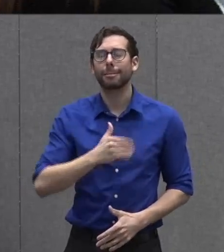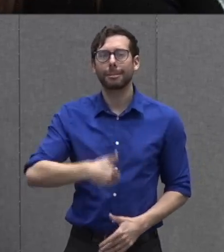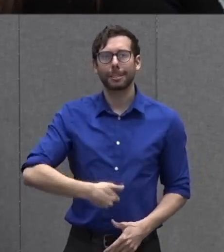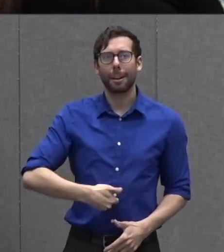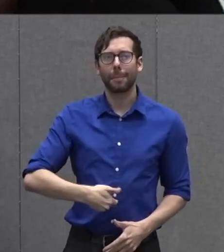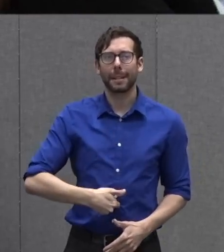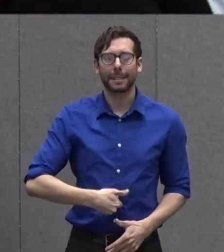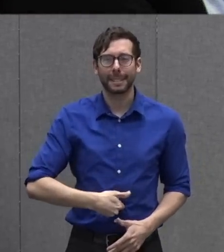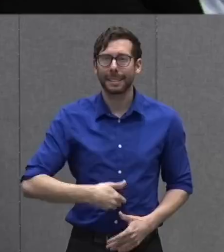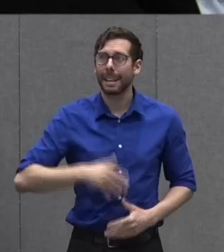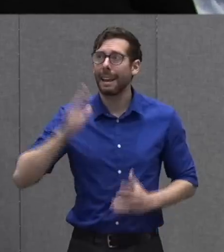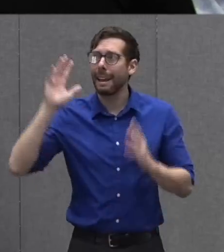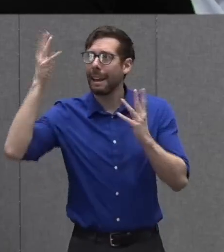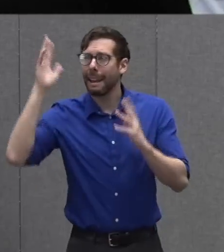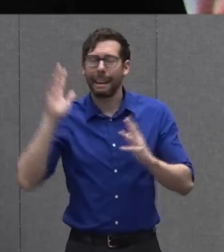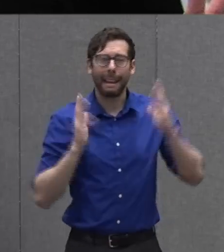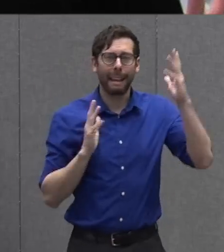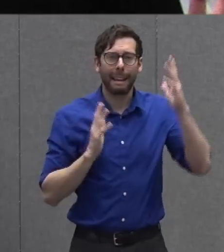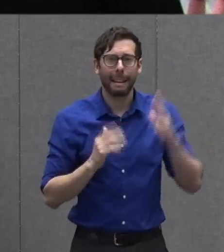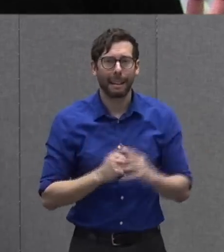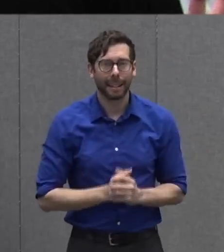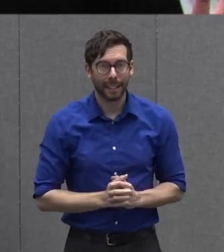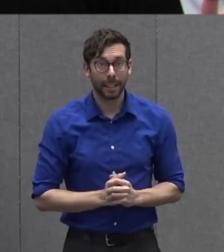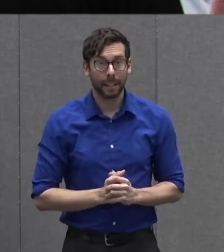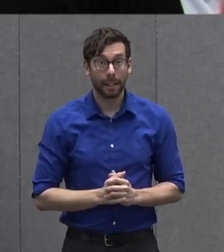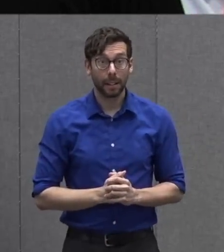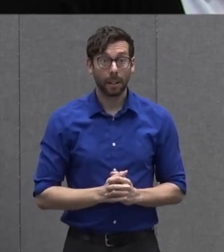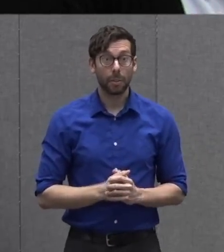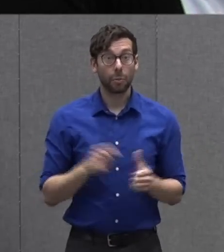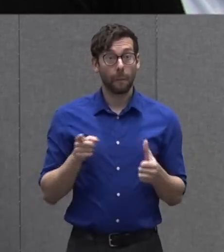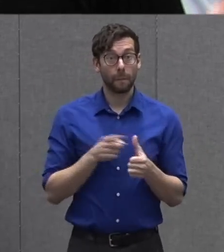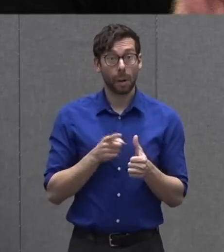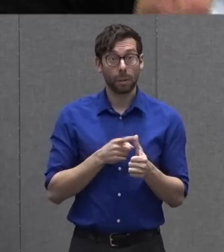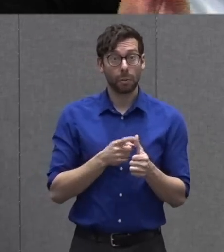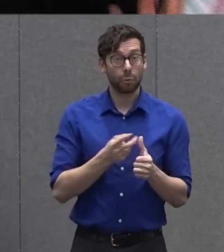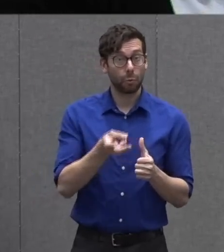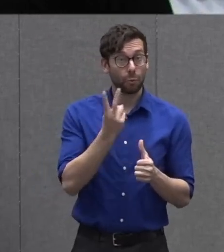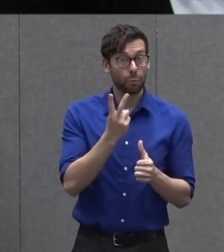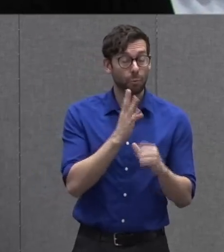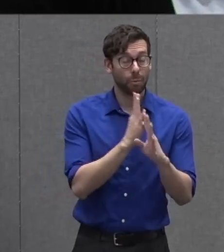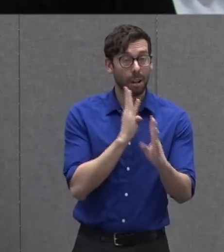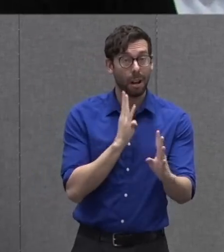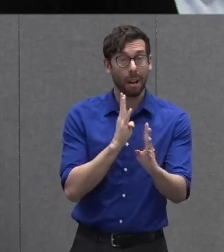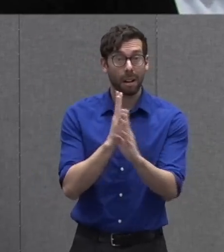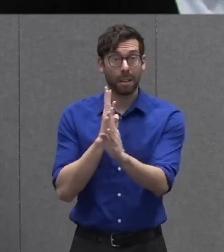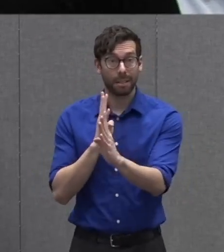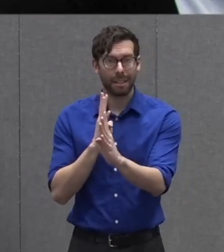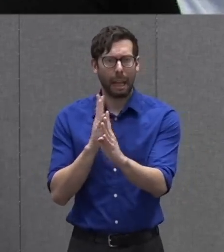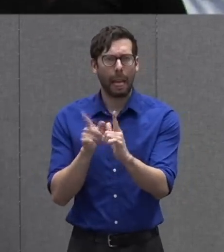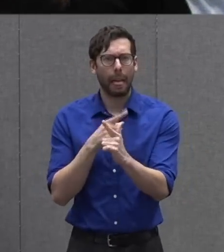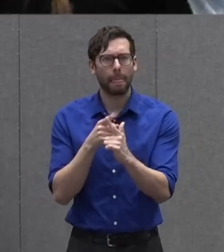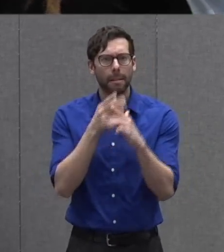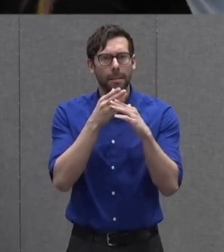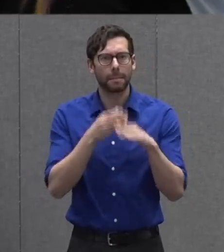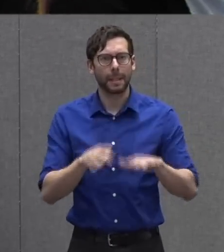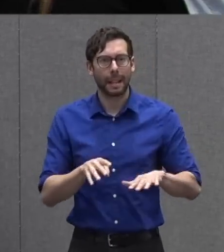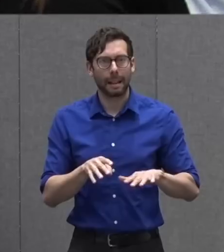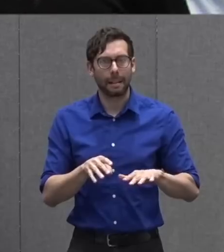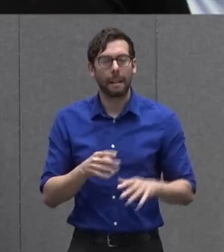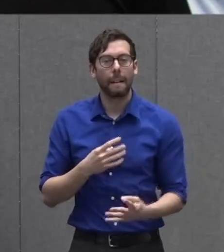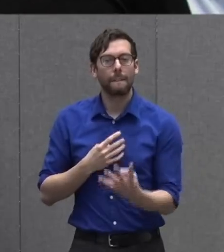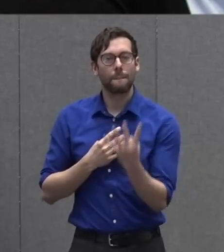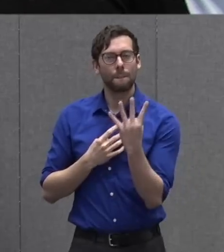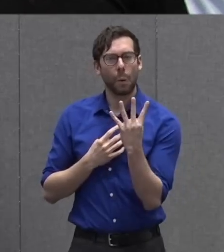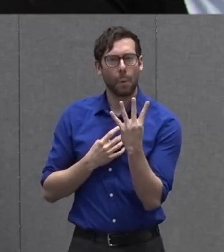So the ants went from 2 lines into 4 lines, thinking that that was going to make